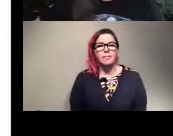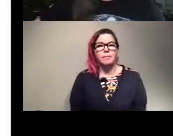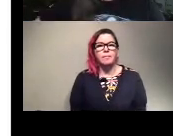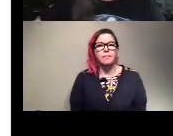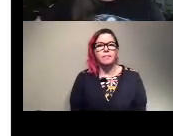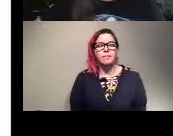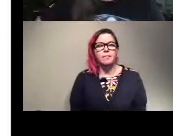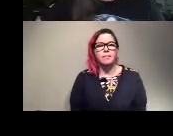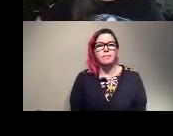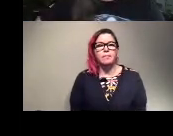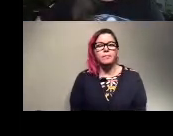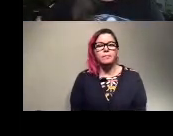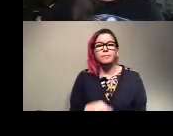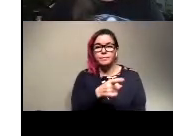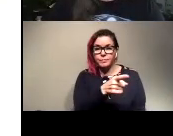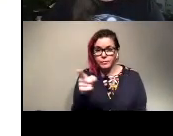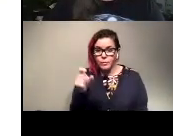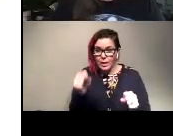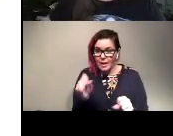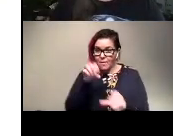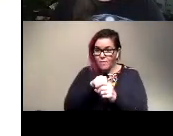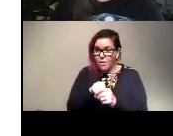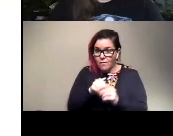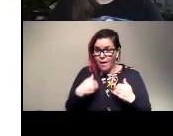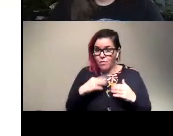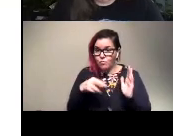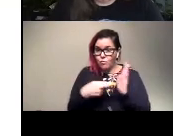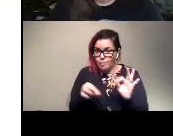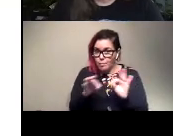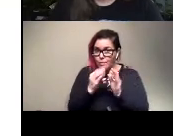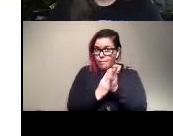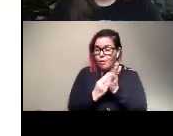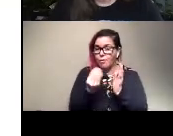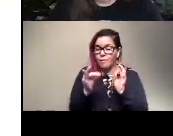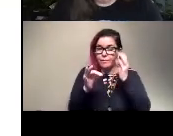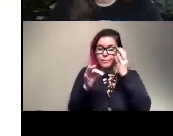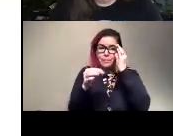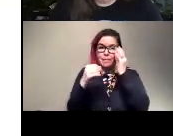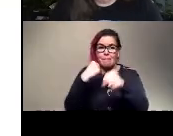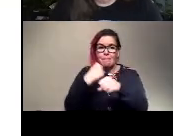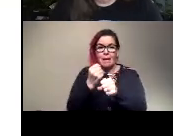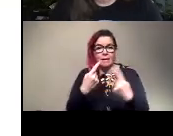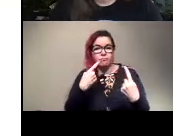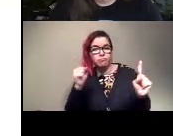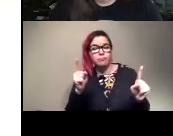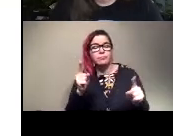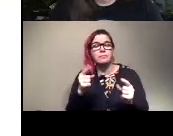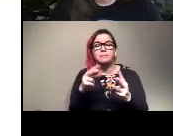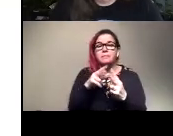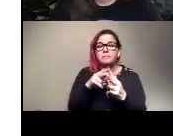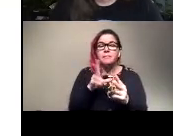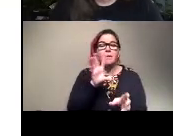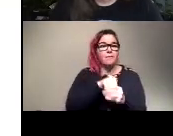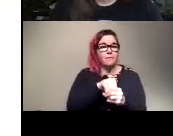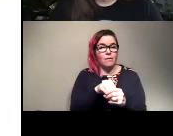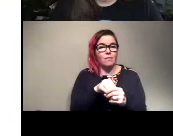say, you can have a role in this. You are an important part of making this happen, either through participating